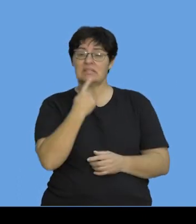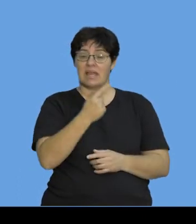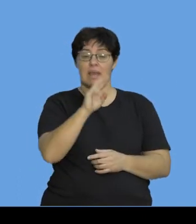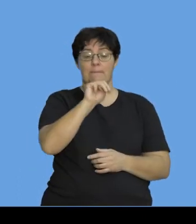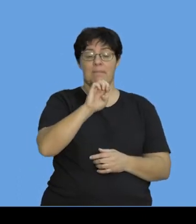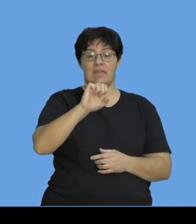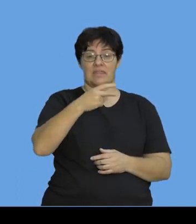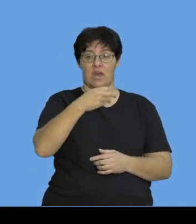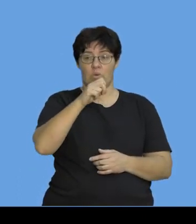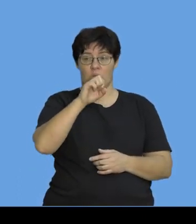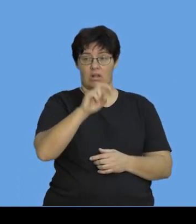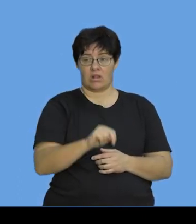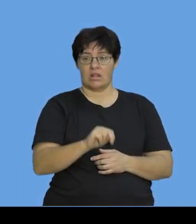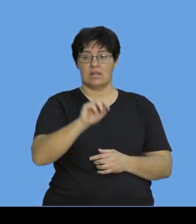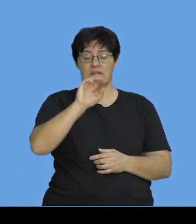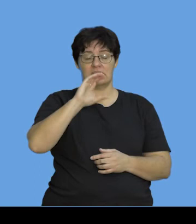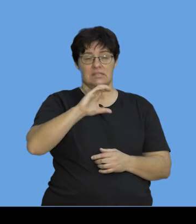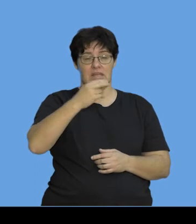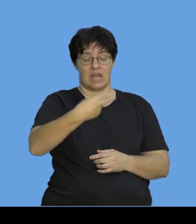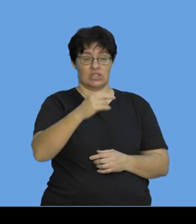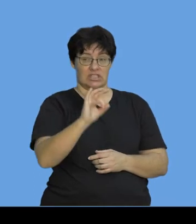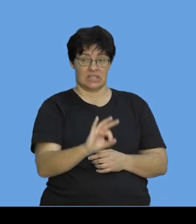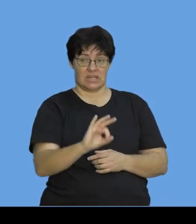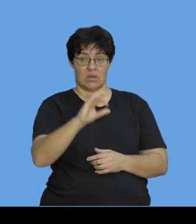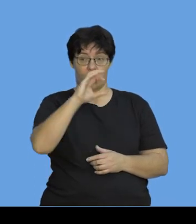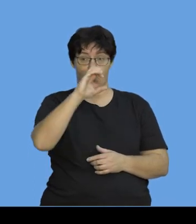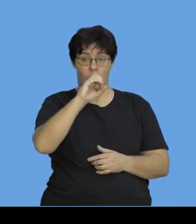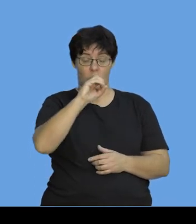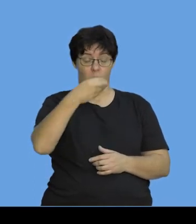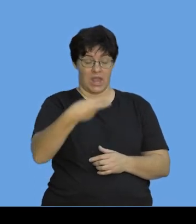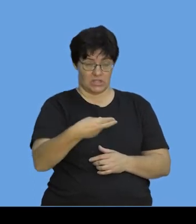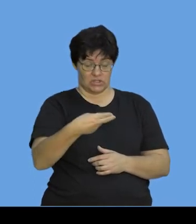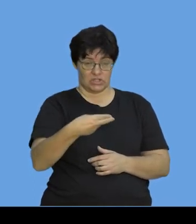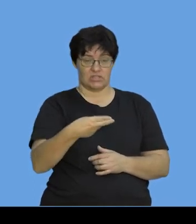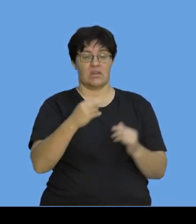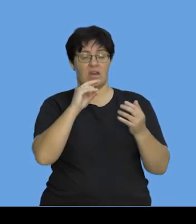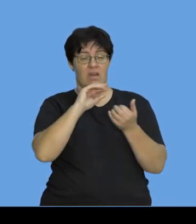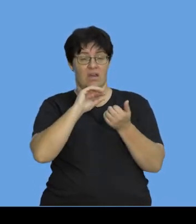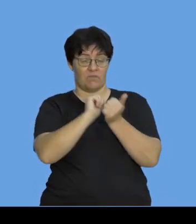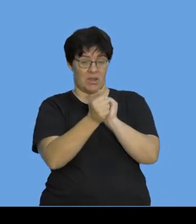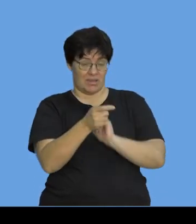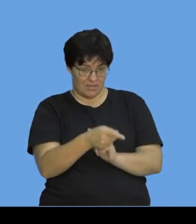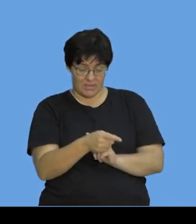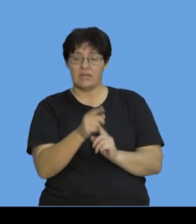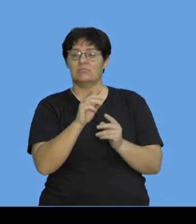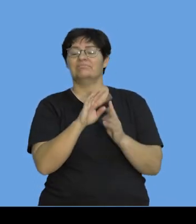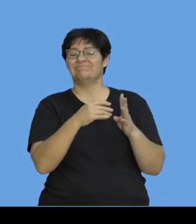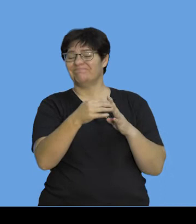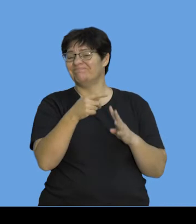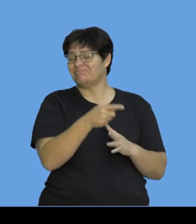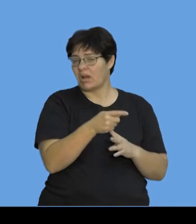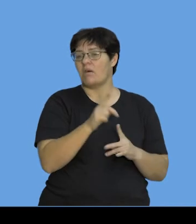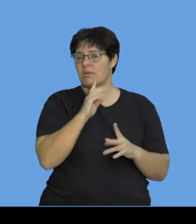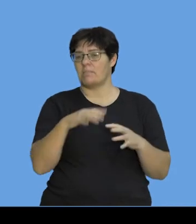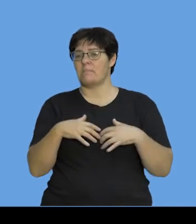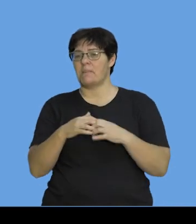CH3OH, that's the molecular formula, that's the name of the substance, can be burnt in oxygen, okay, to provide energy, or it can be